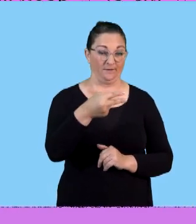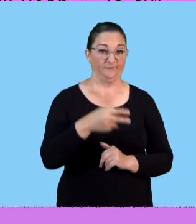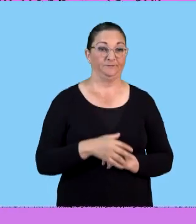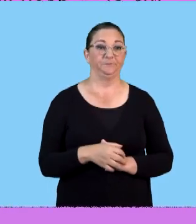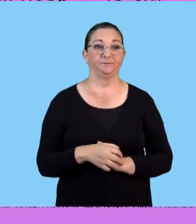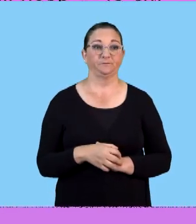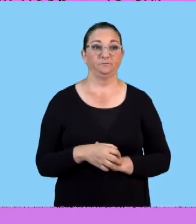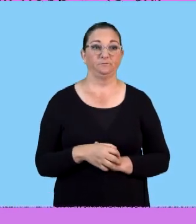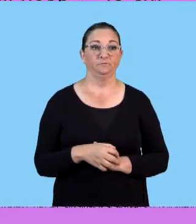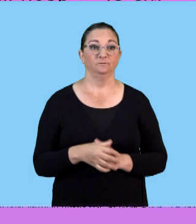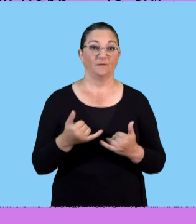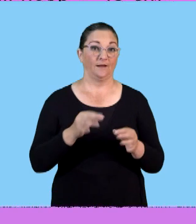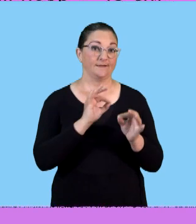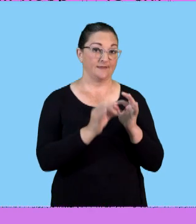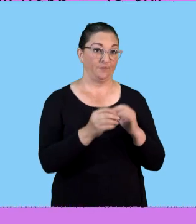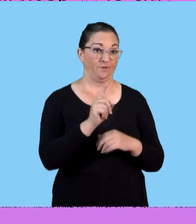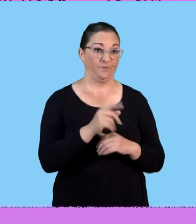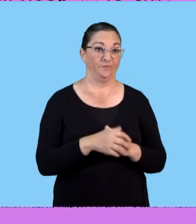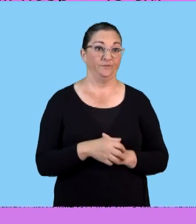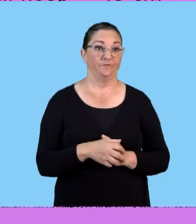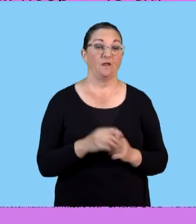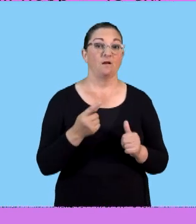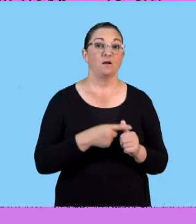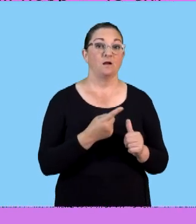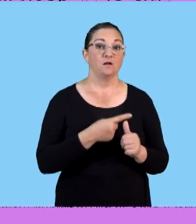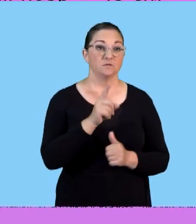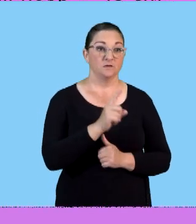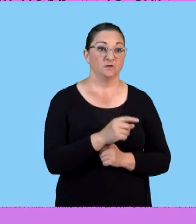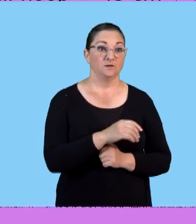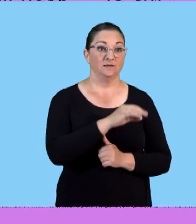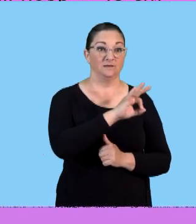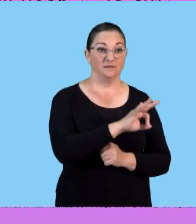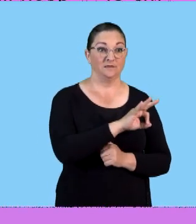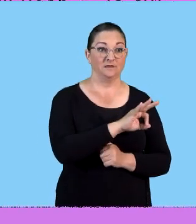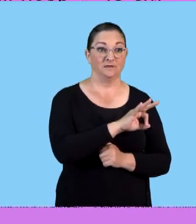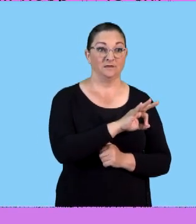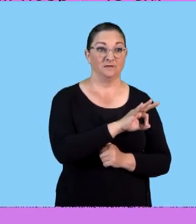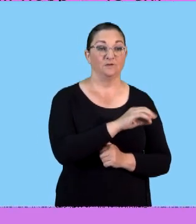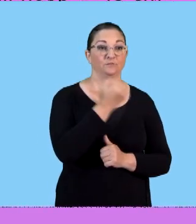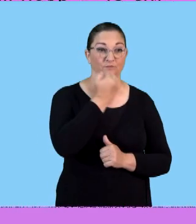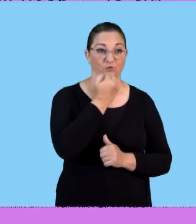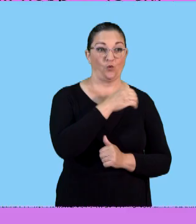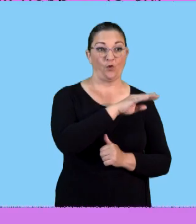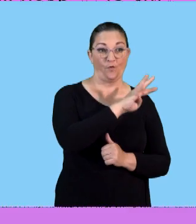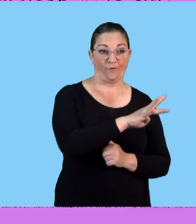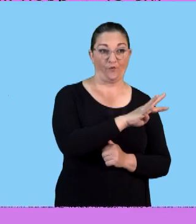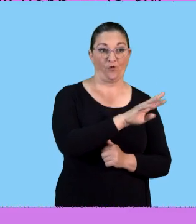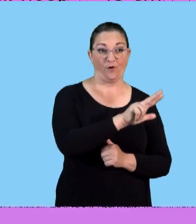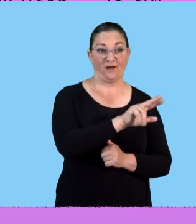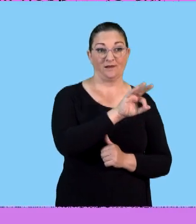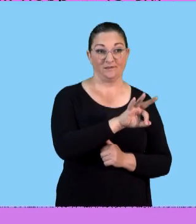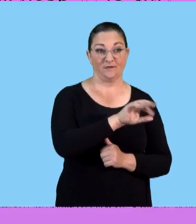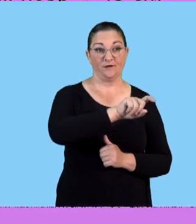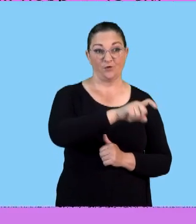12.4 and I square that value. Okay, so now let's simplify. Okay, that will give us an answer of